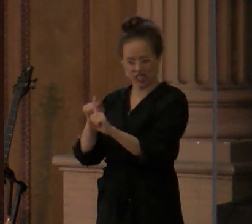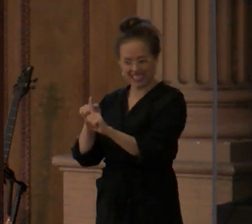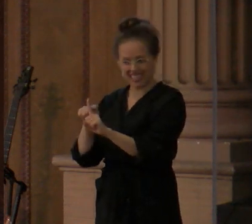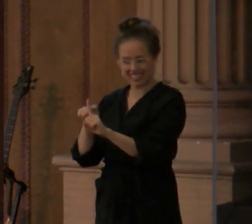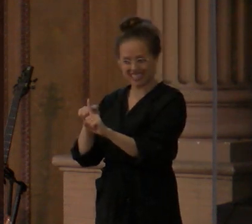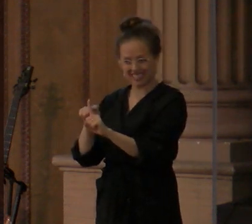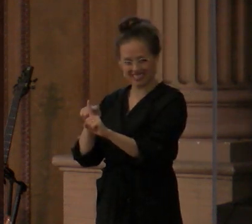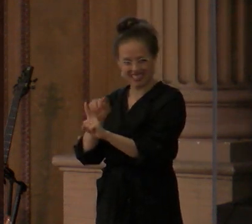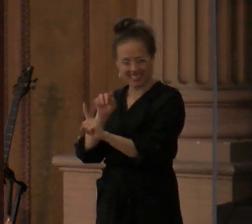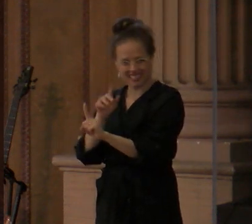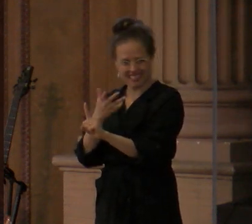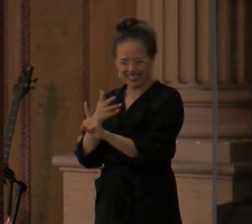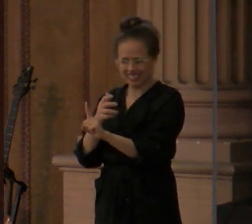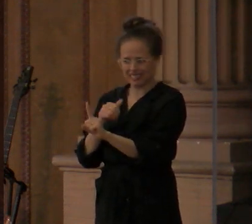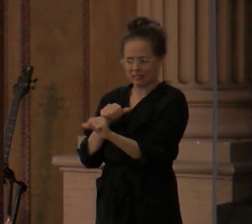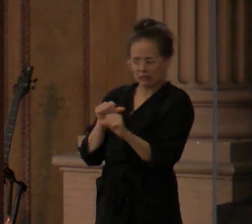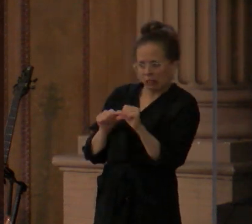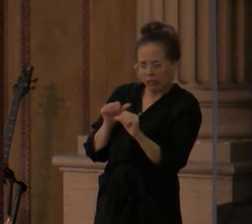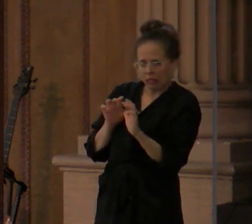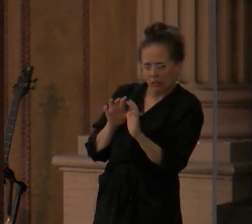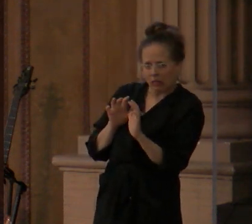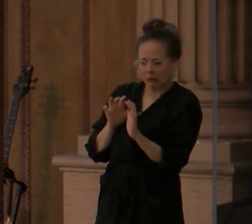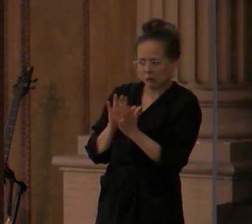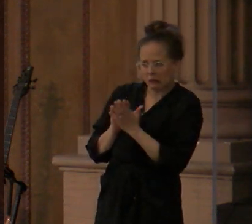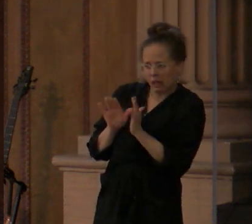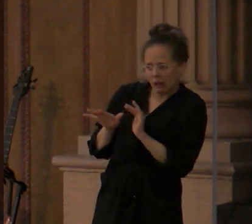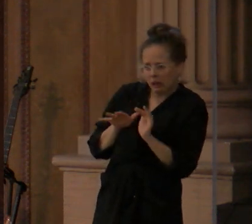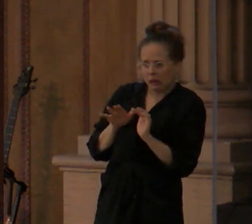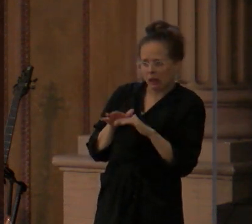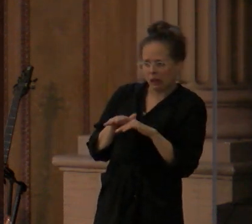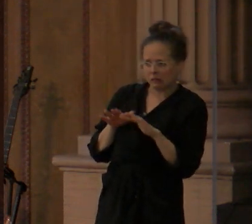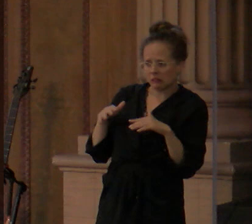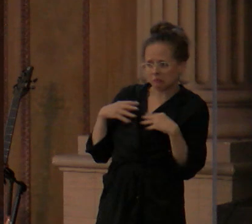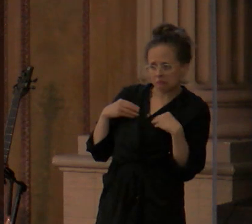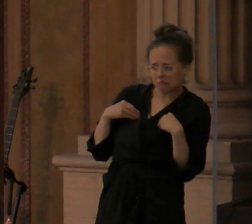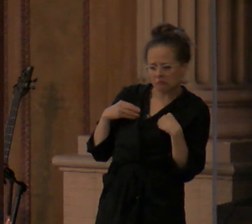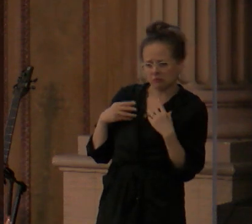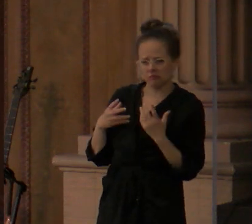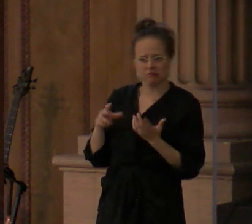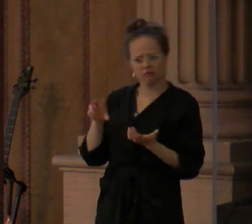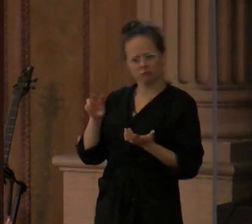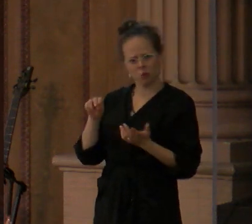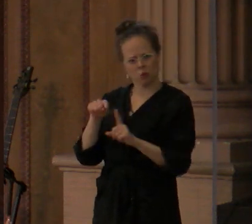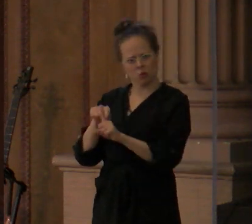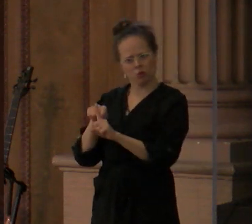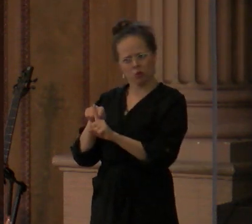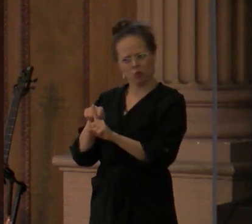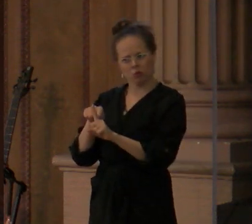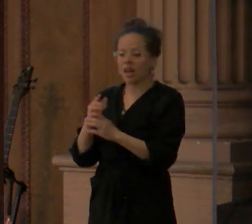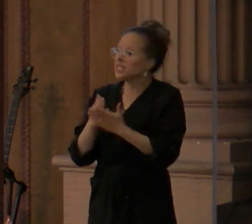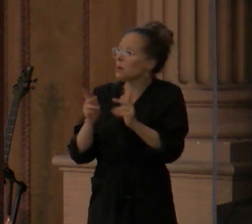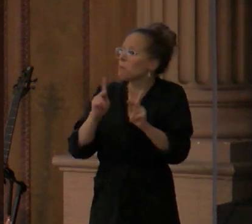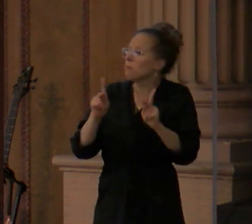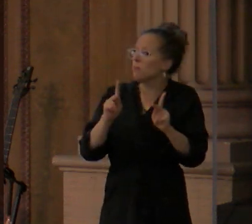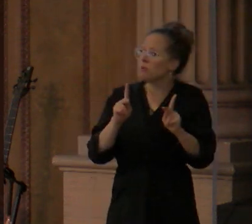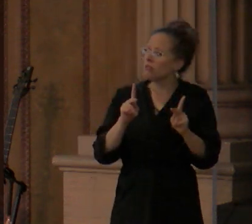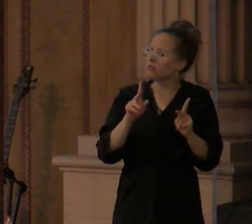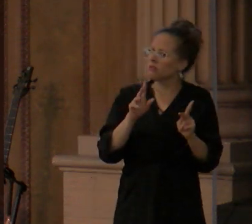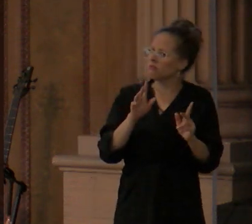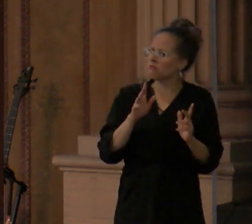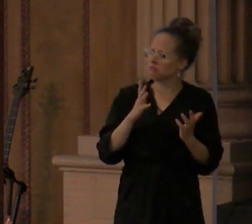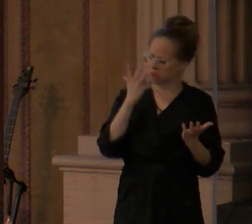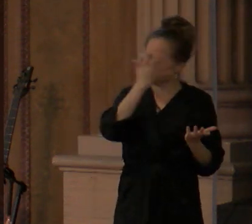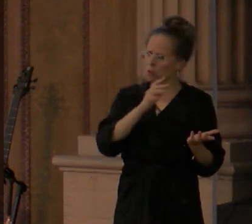Sometimes we think someone who's meek is just nice and easygoing all the time. Some people have that naturally and some don't.